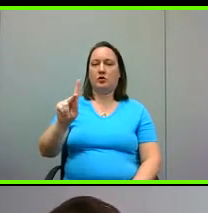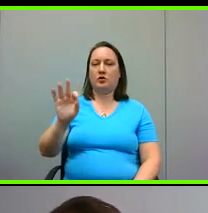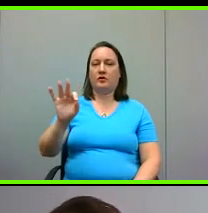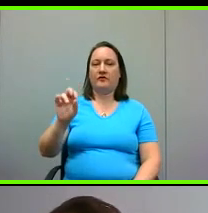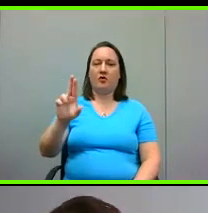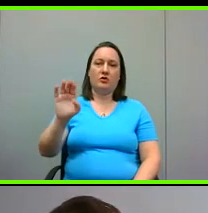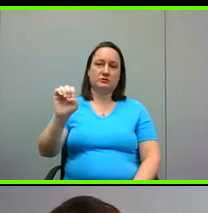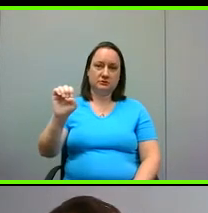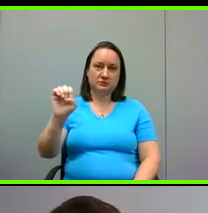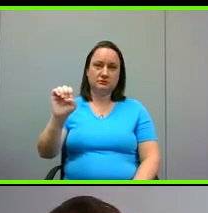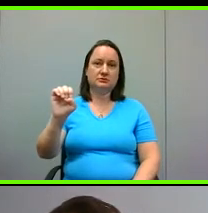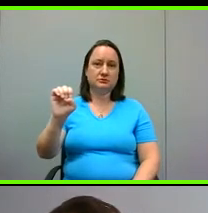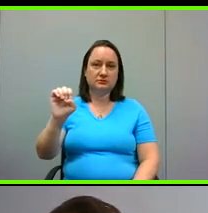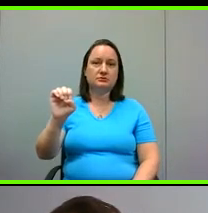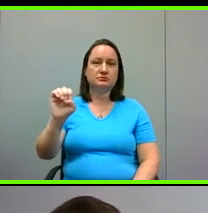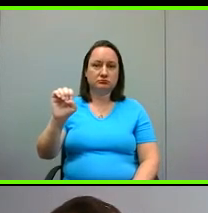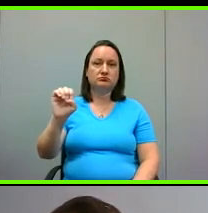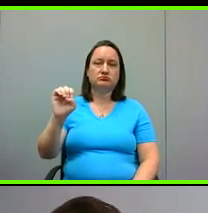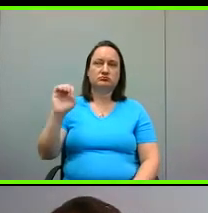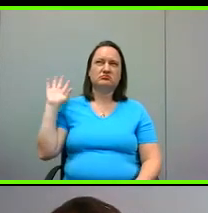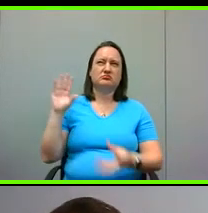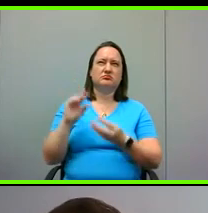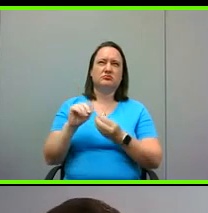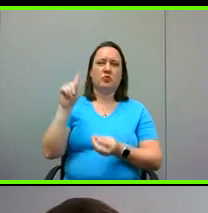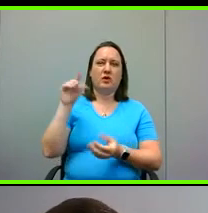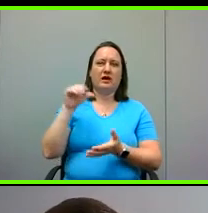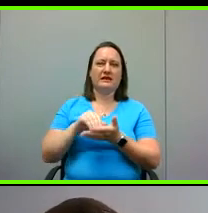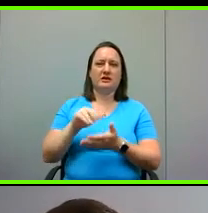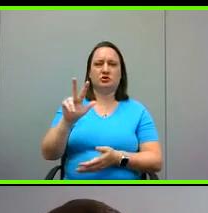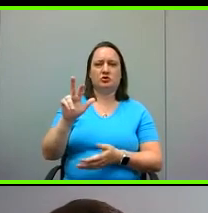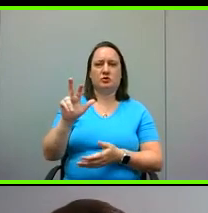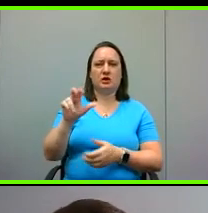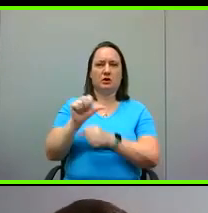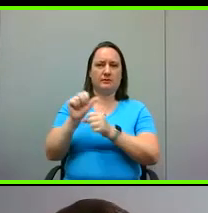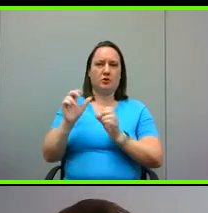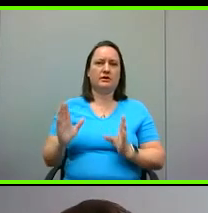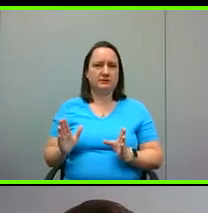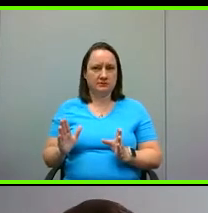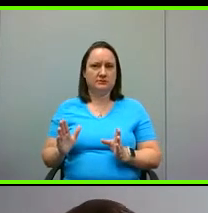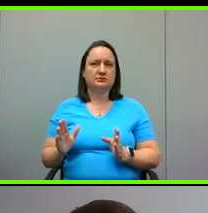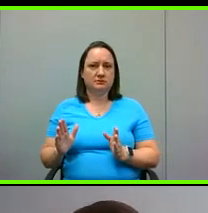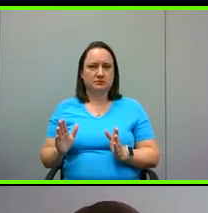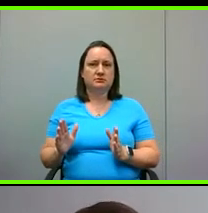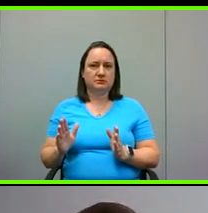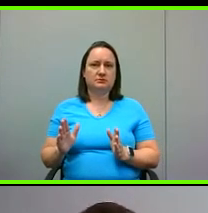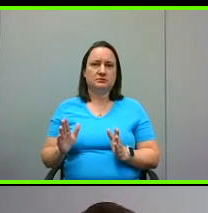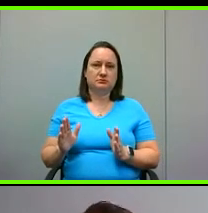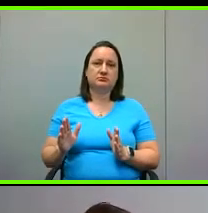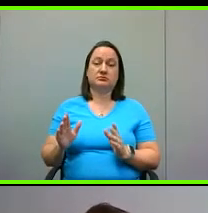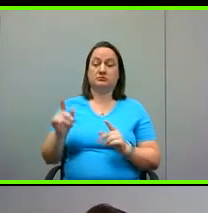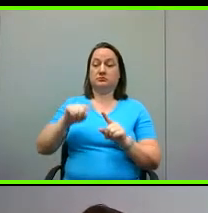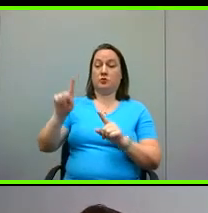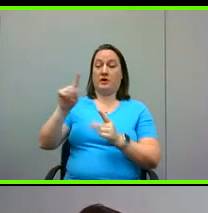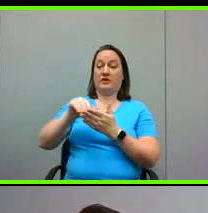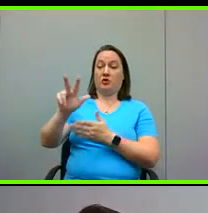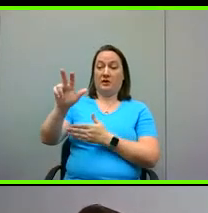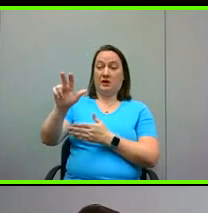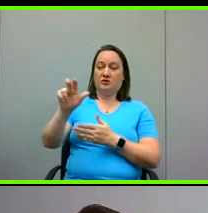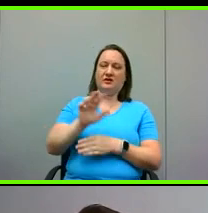So we have about 1,300 employees at DARS. Maybe 500 of them are with